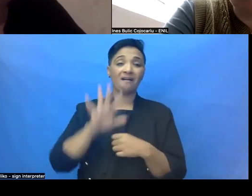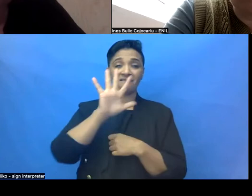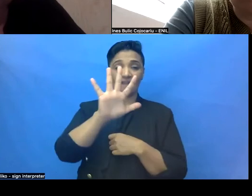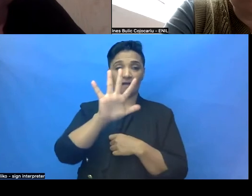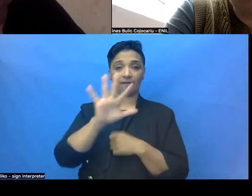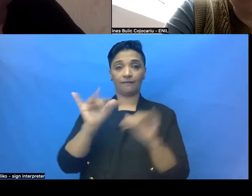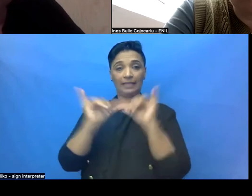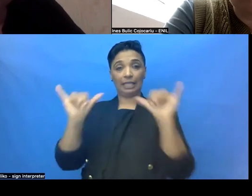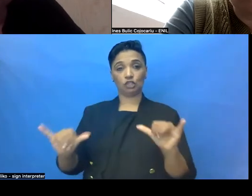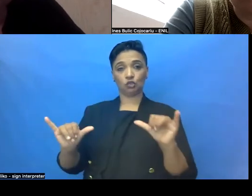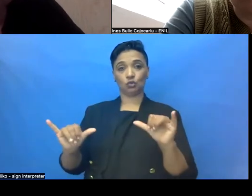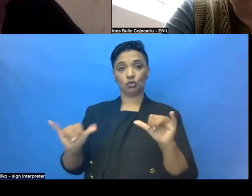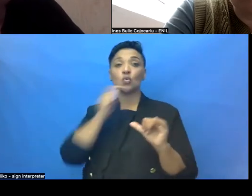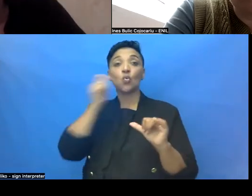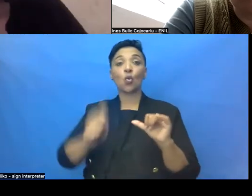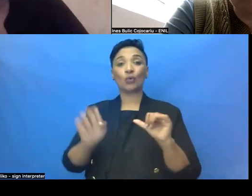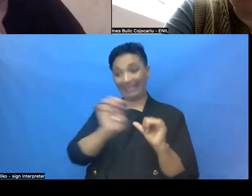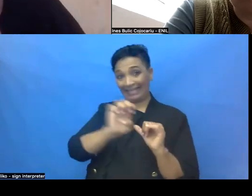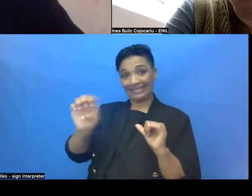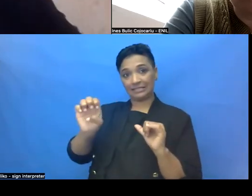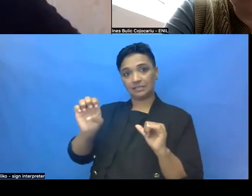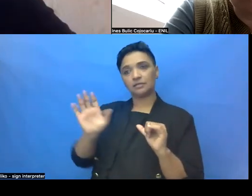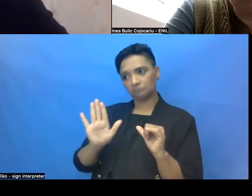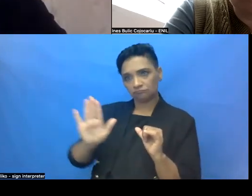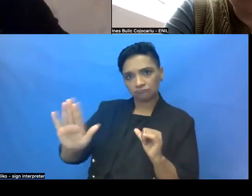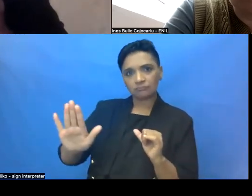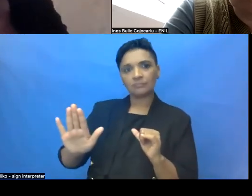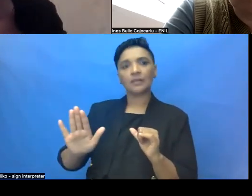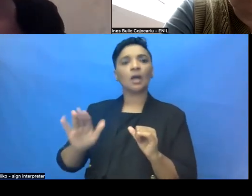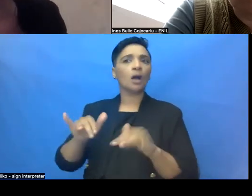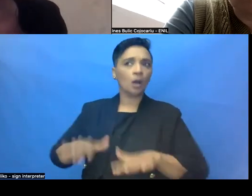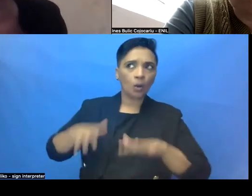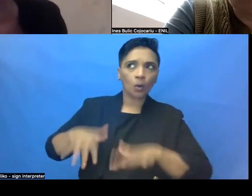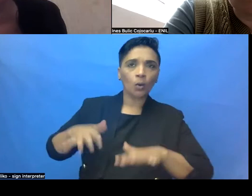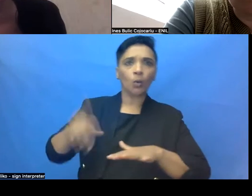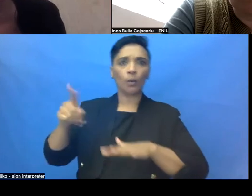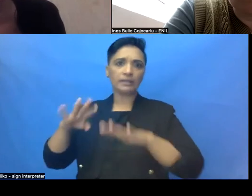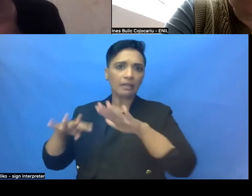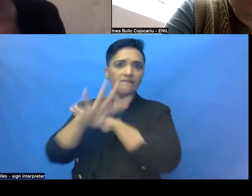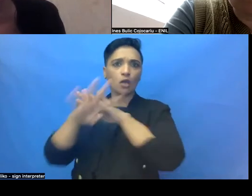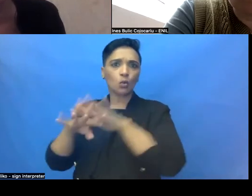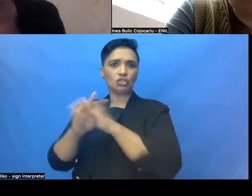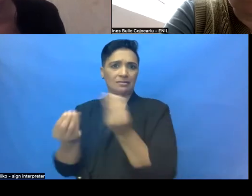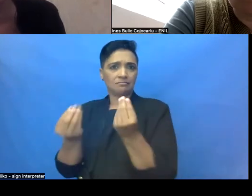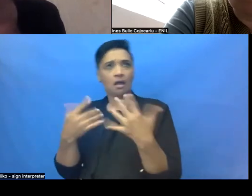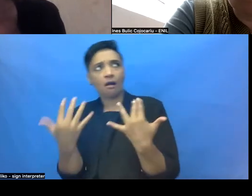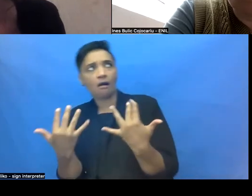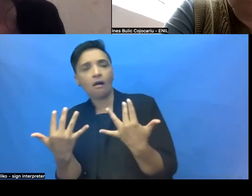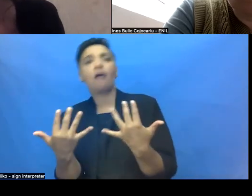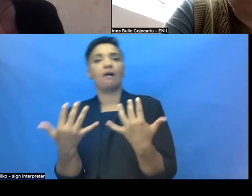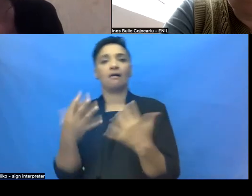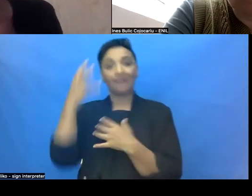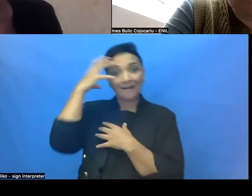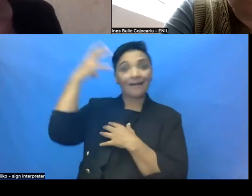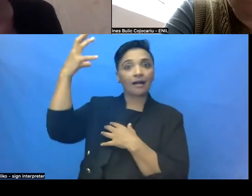the eastern part of Ukraine need to be waiting for evacuation, and state authorities still